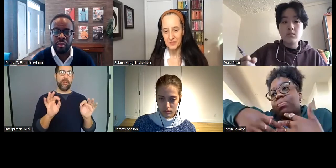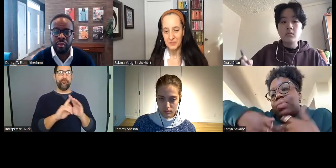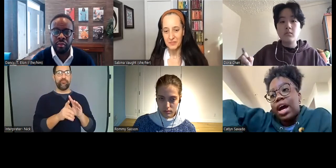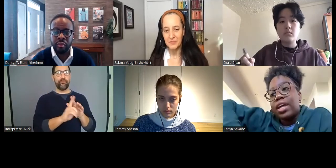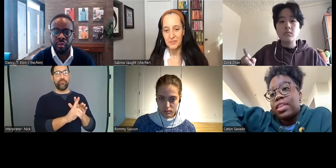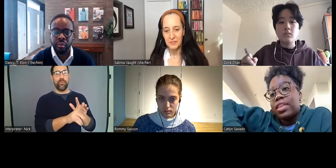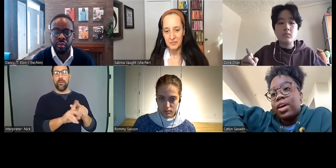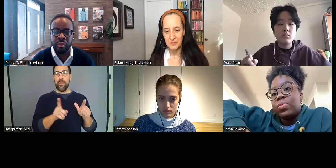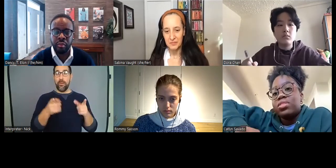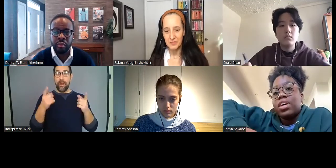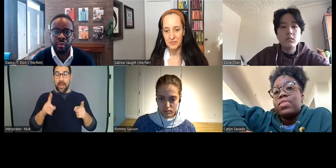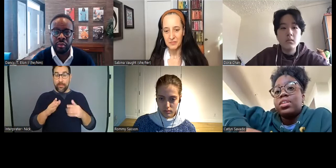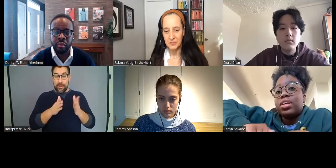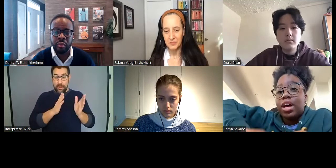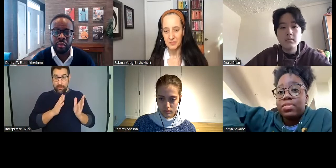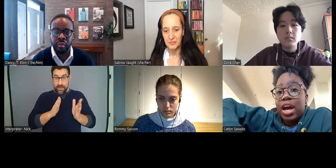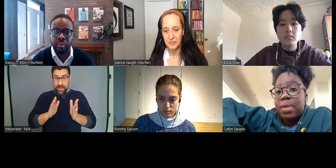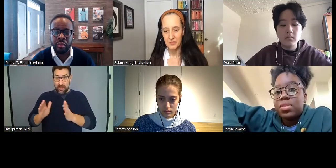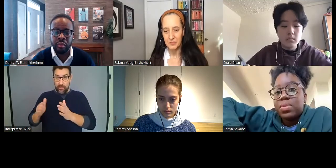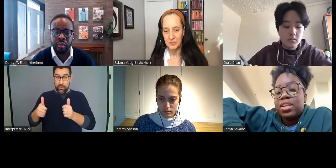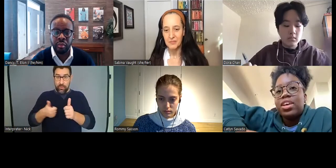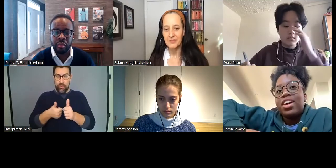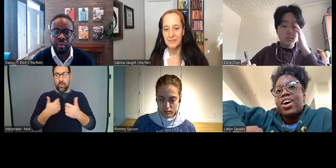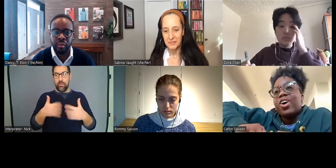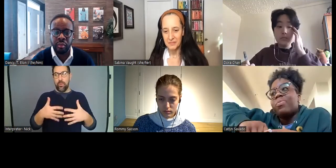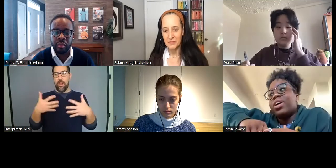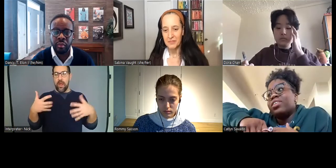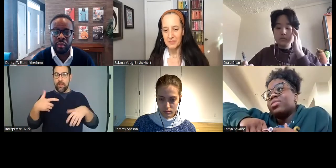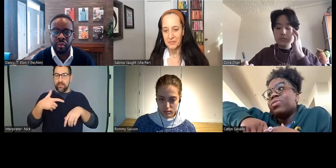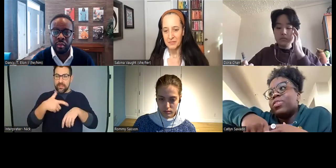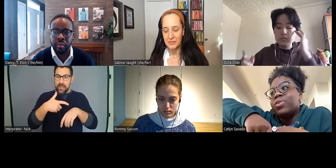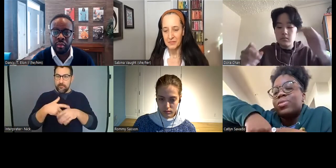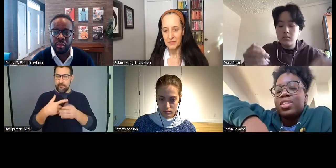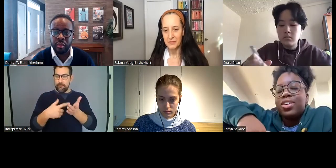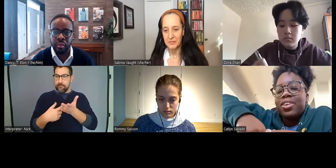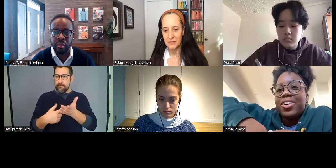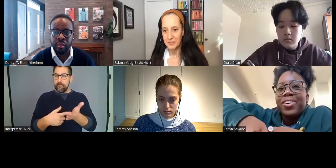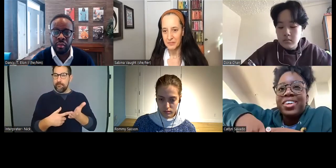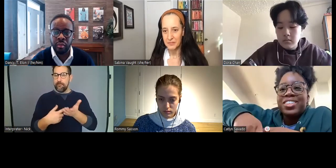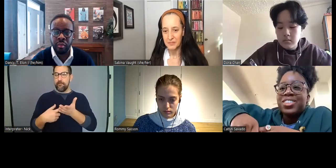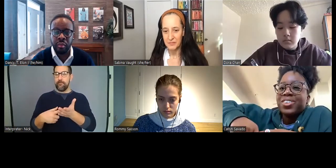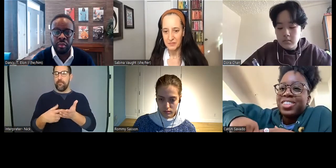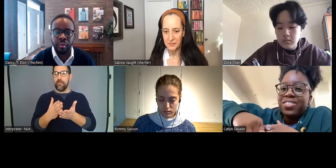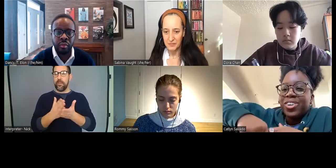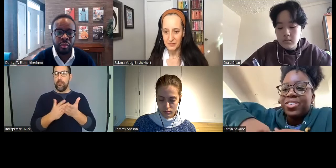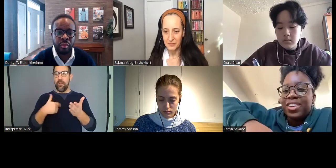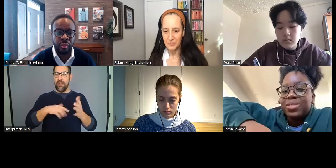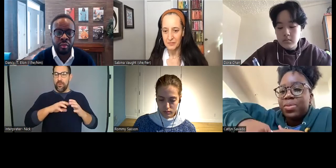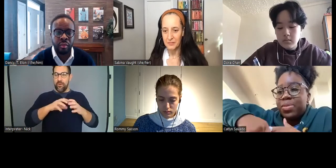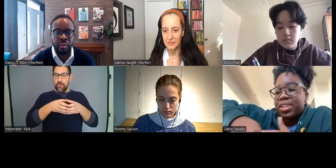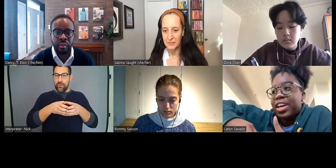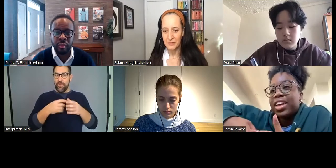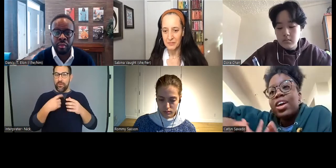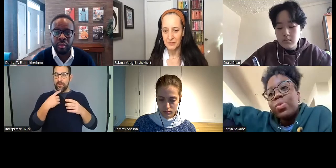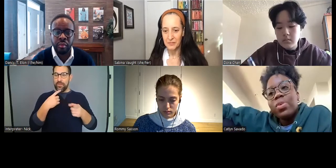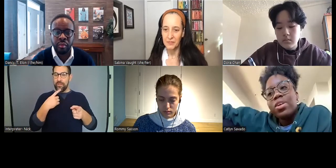on behind that was definitely a lot of time spent. And some of our folks within our coalition told Team Vogue this, but we